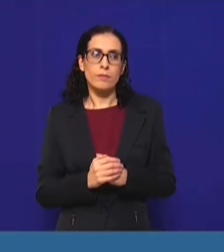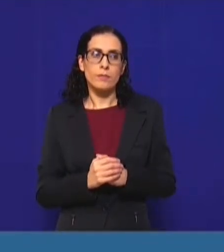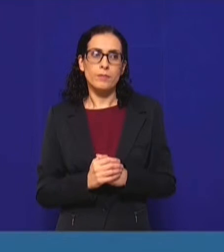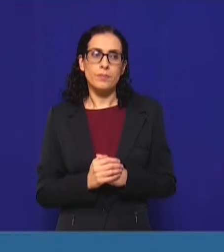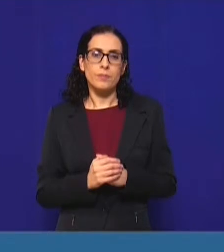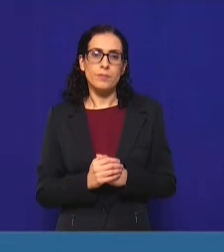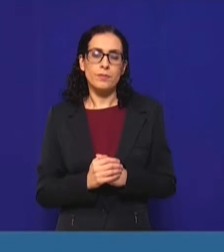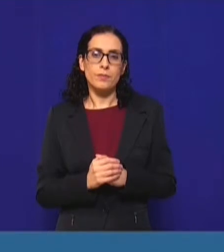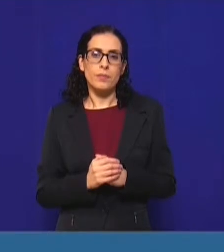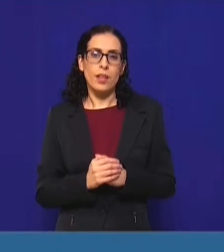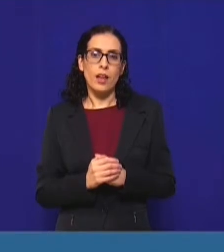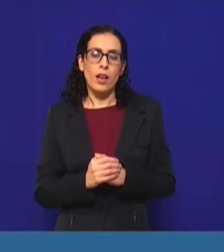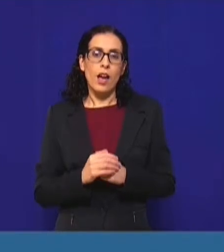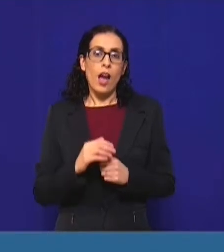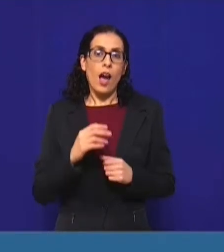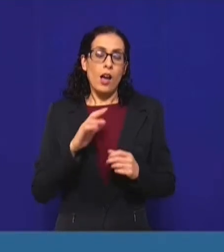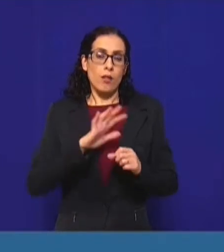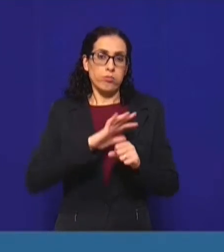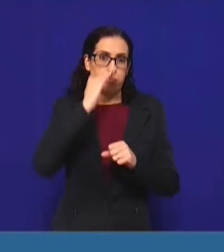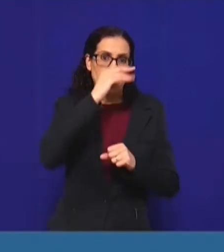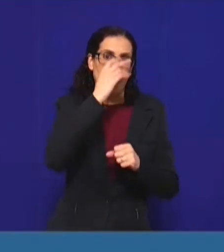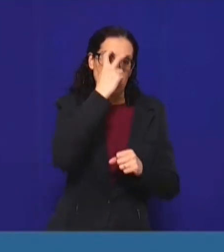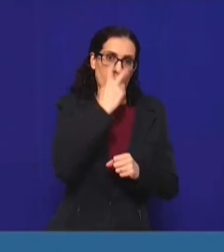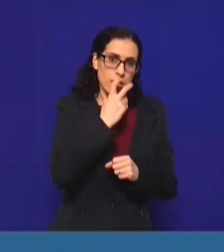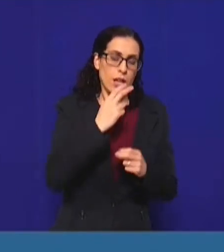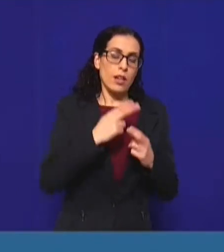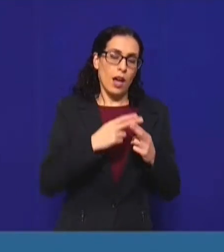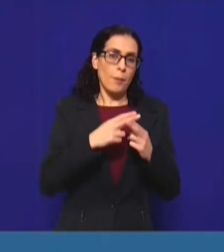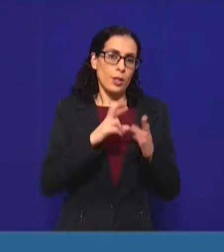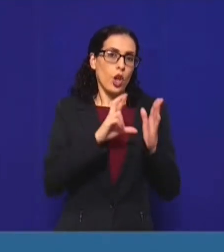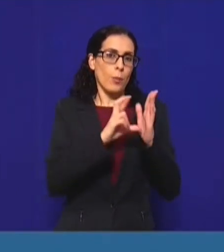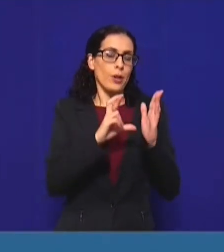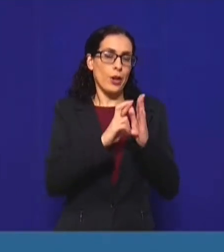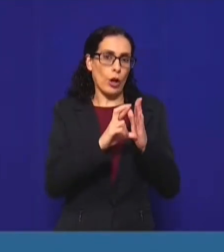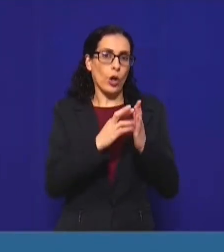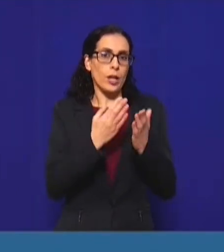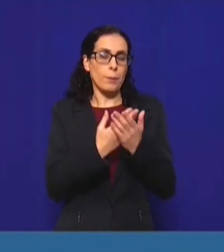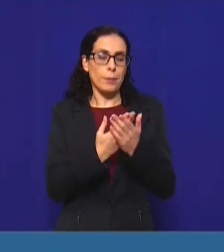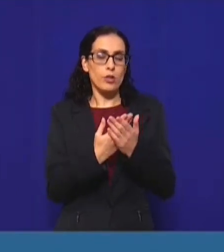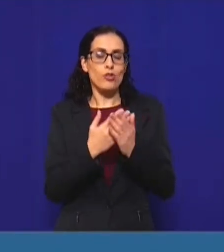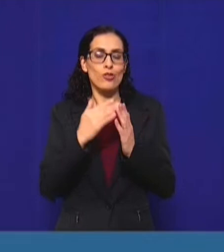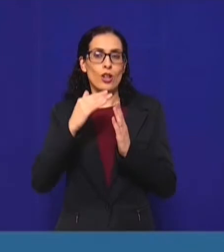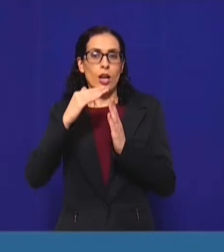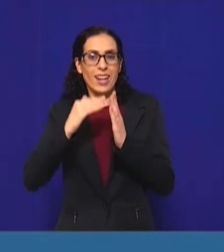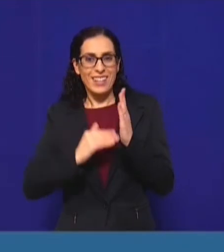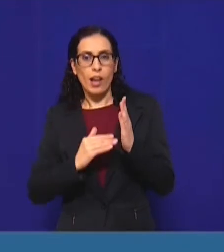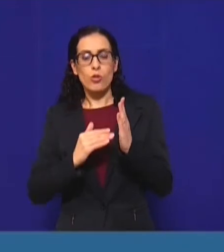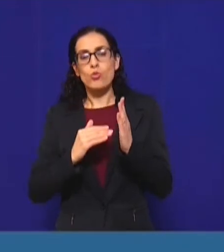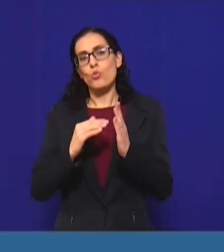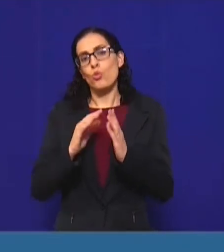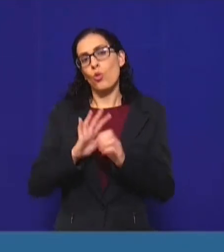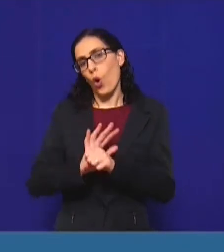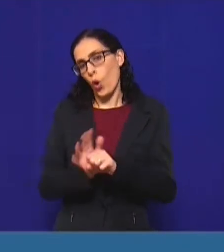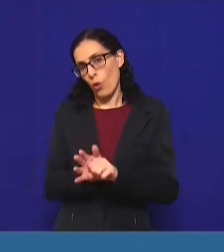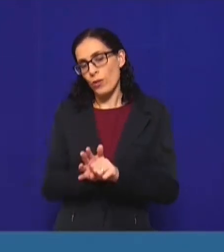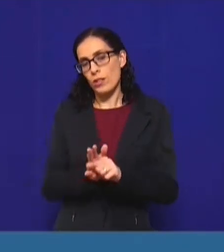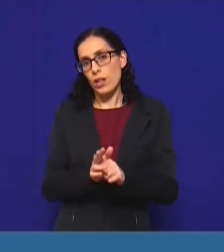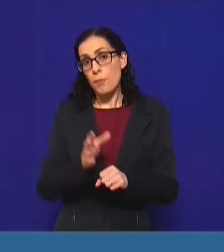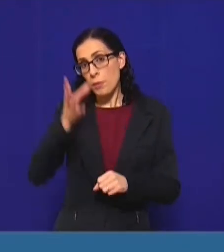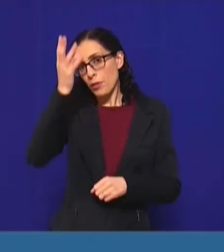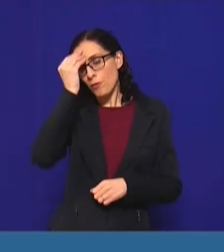u koll hemmhekk kienu nataw il-priorità biex huma jkun jistgħu jiġu mlaqma. U nifmu wkoll li għandna l-anzjani